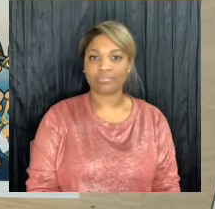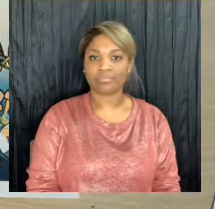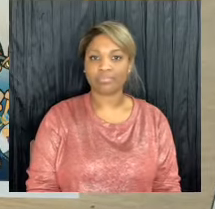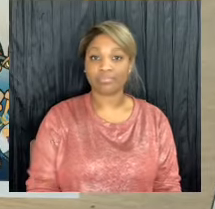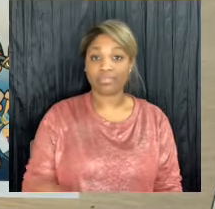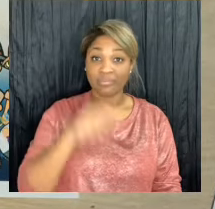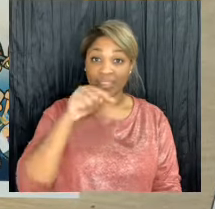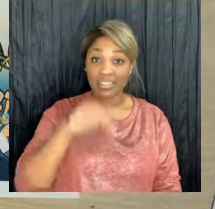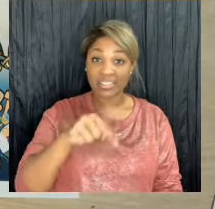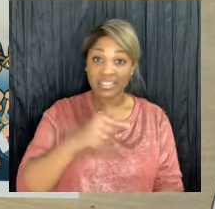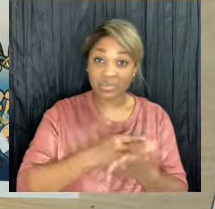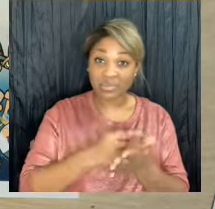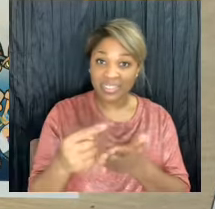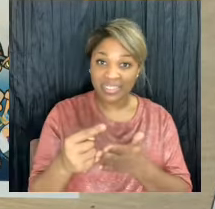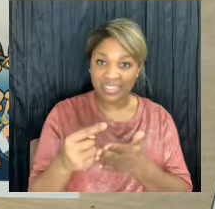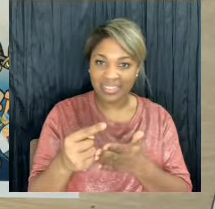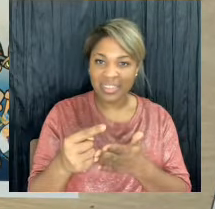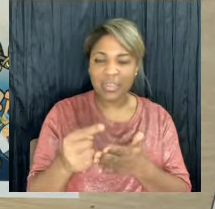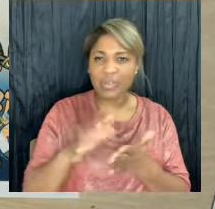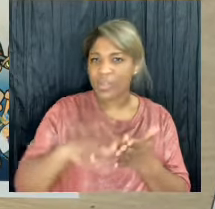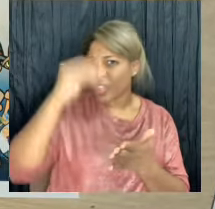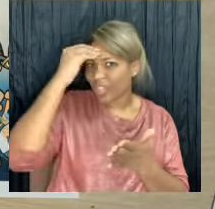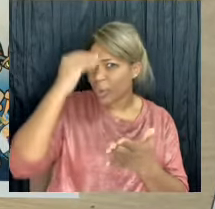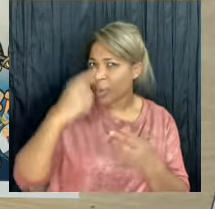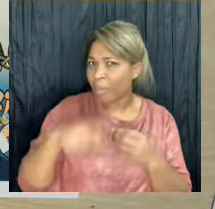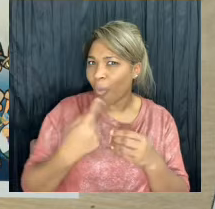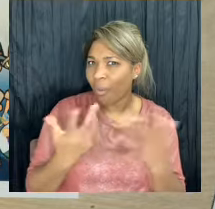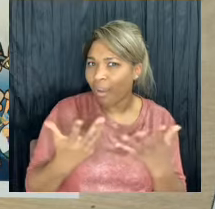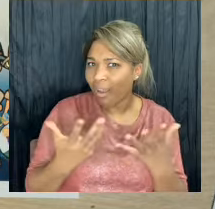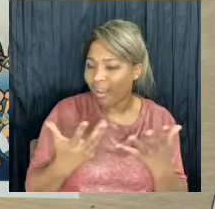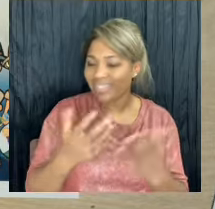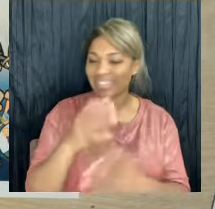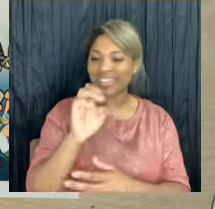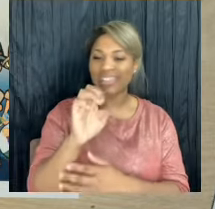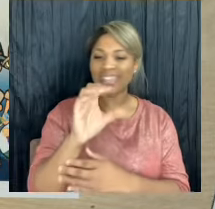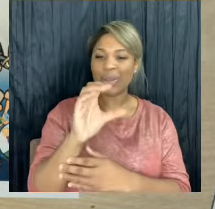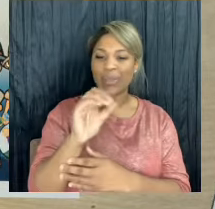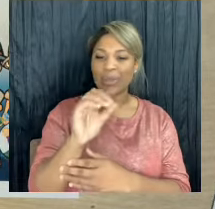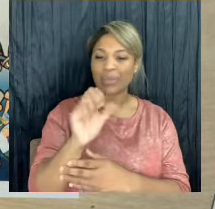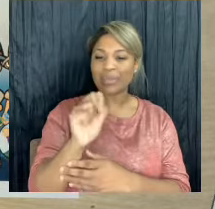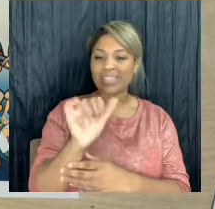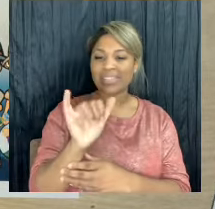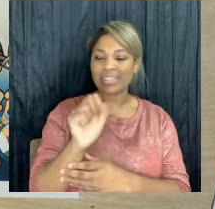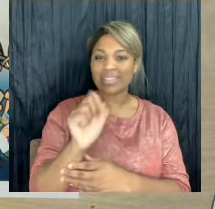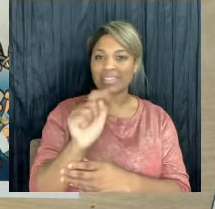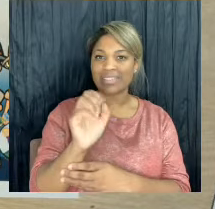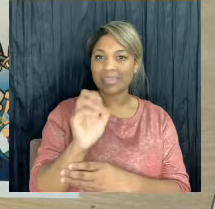This week, we are learning about ecosystems.